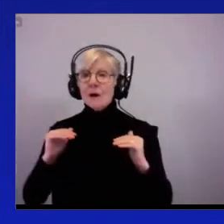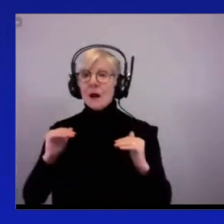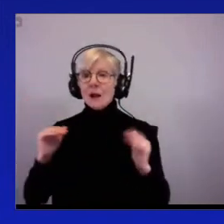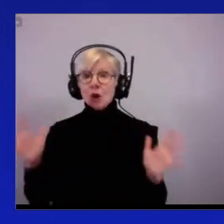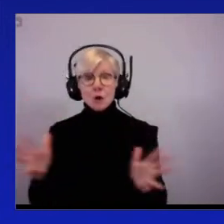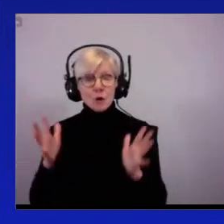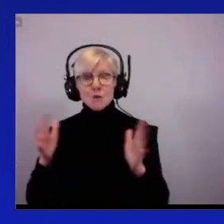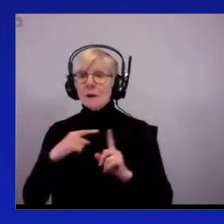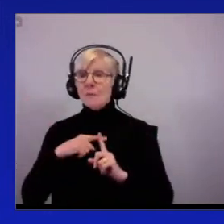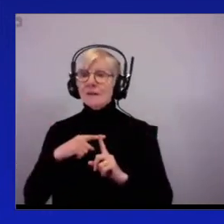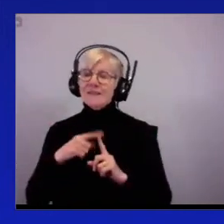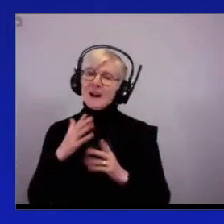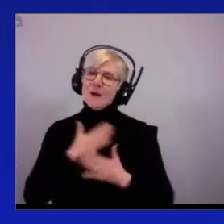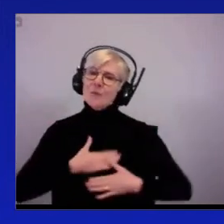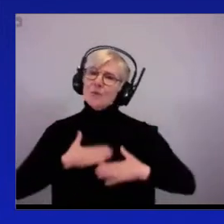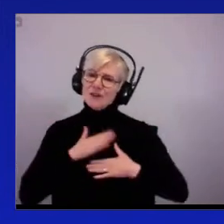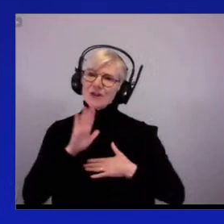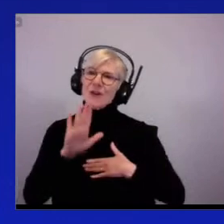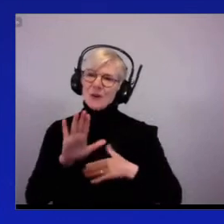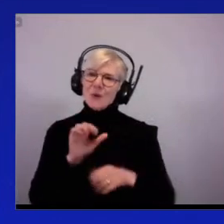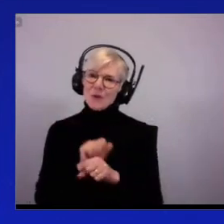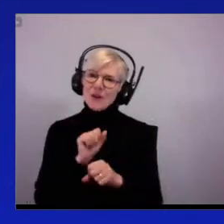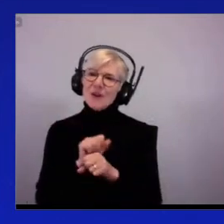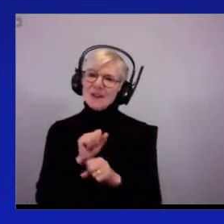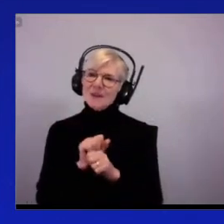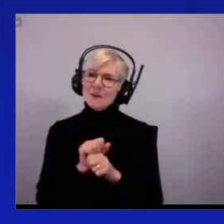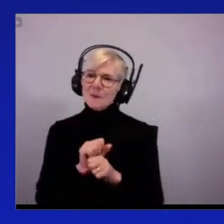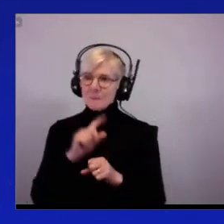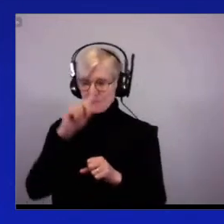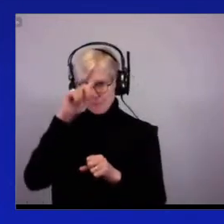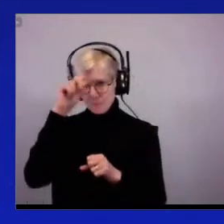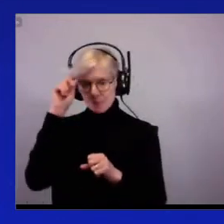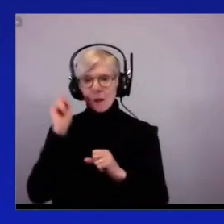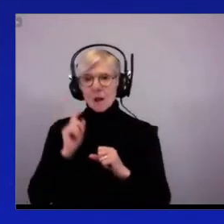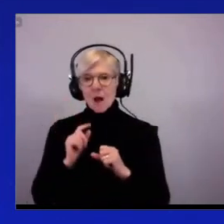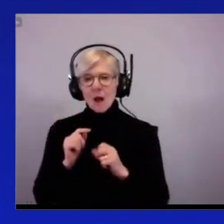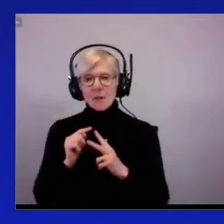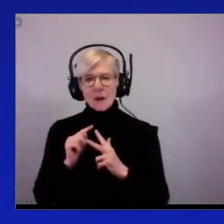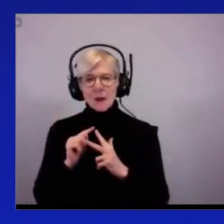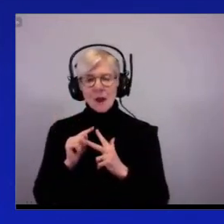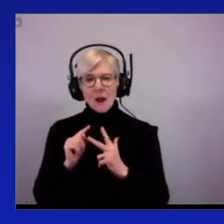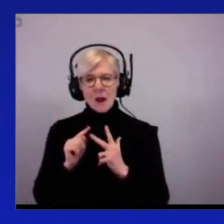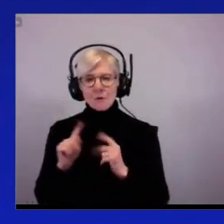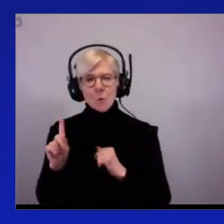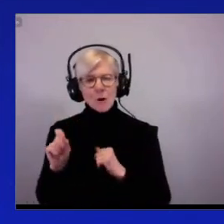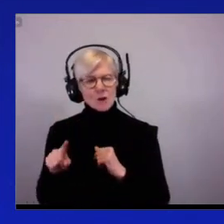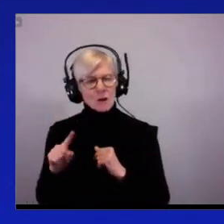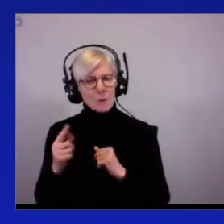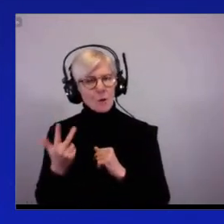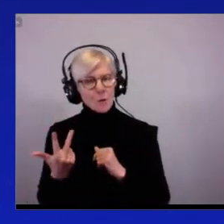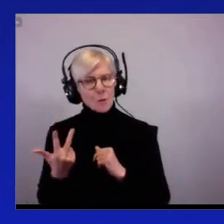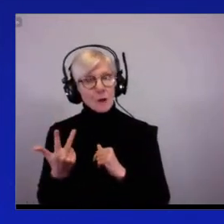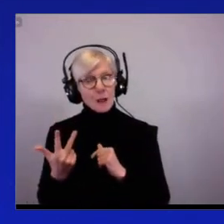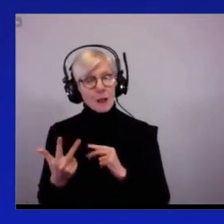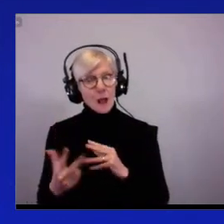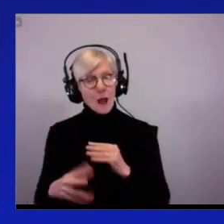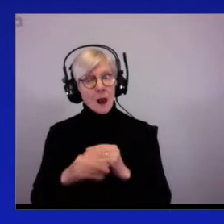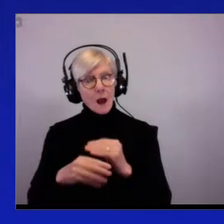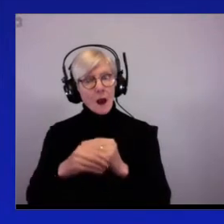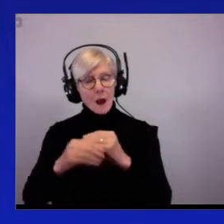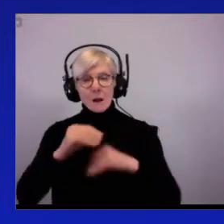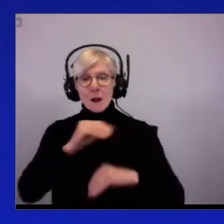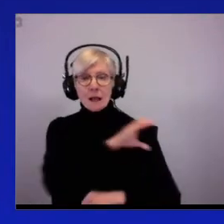do appreciate your work. I just have a couple questions about those extra 3 community clinics. How will